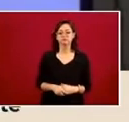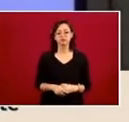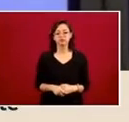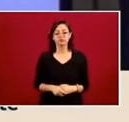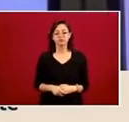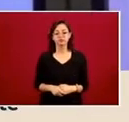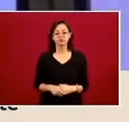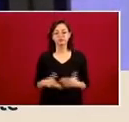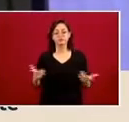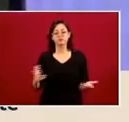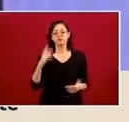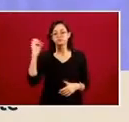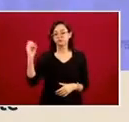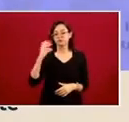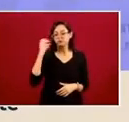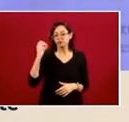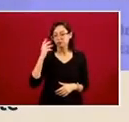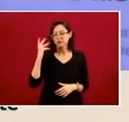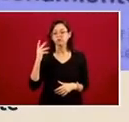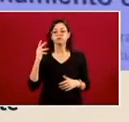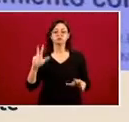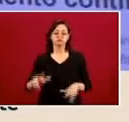professionals can have